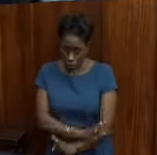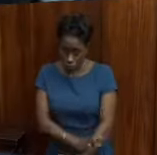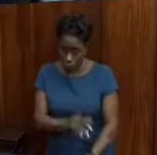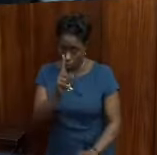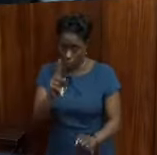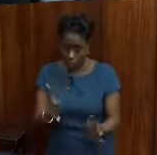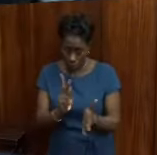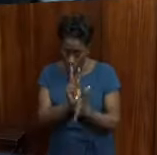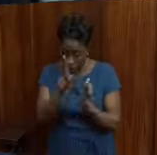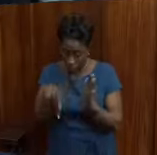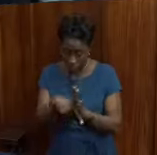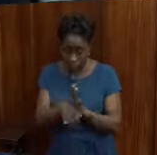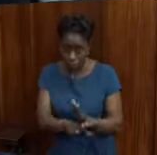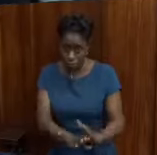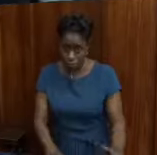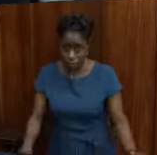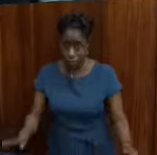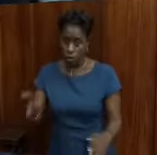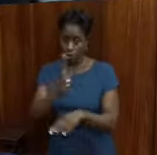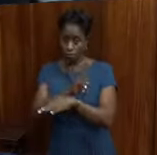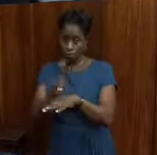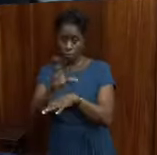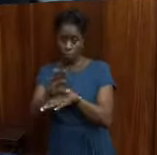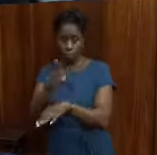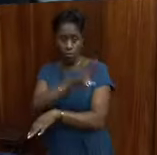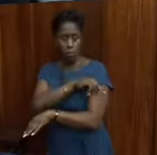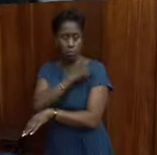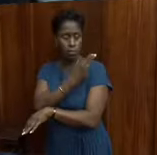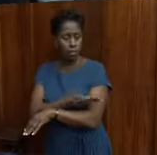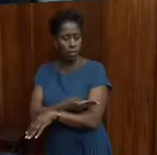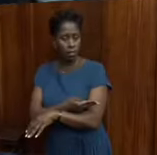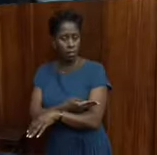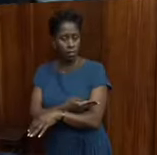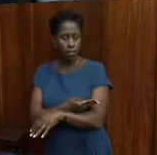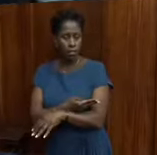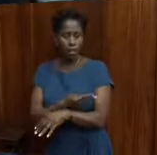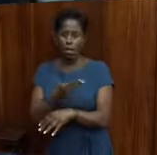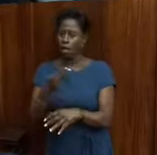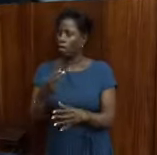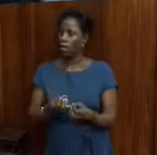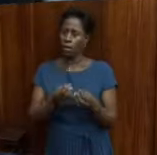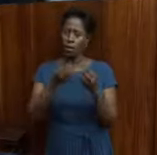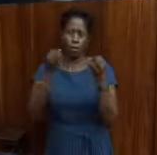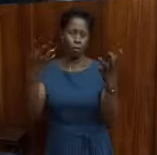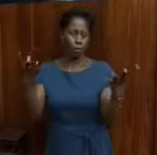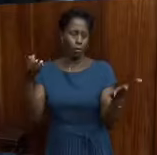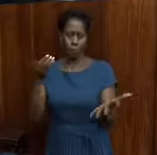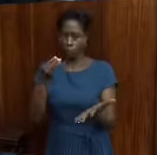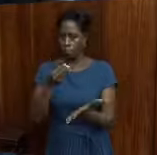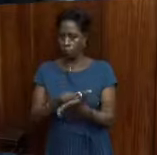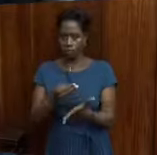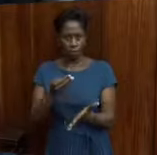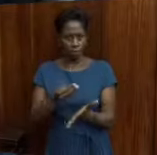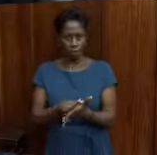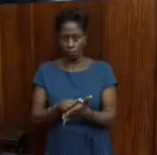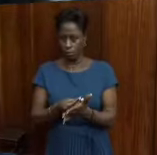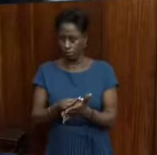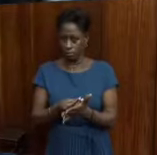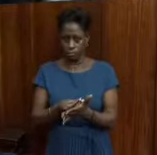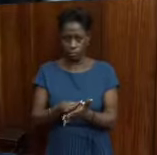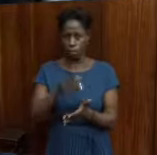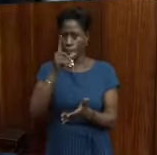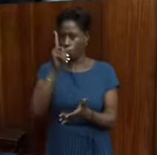Hospital without fixtures and equipment would cost the taxpayers of St. Lucia the shocking sum